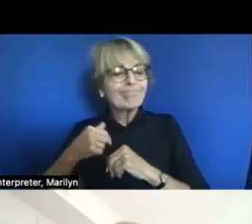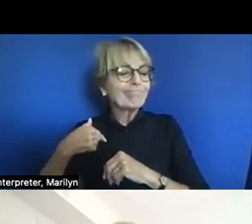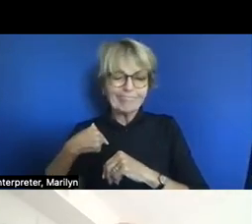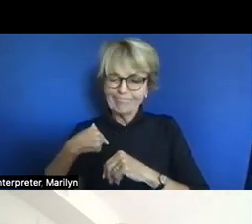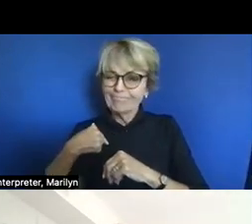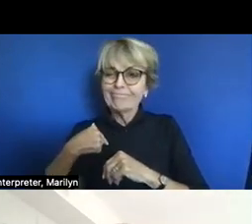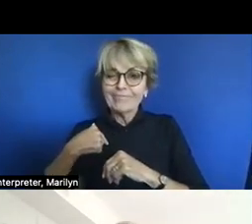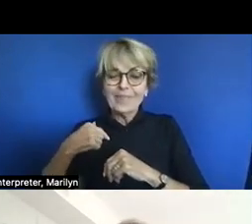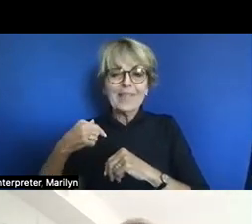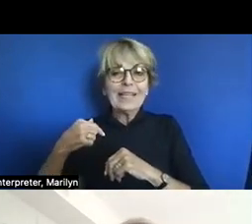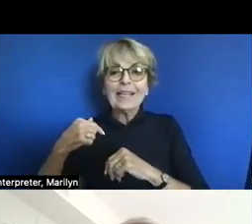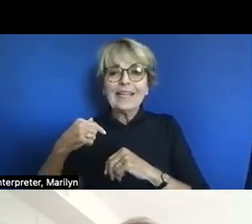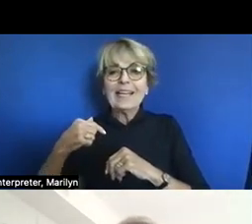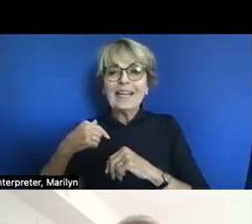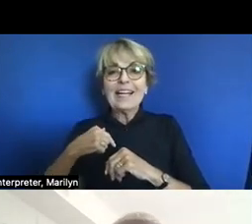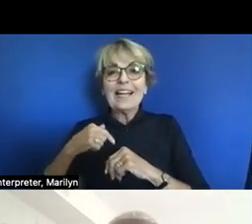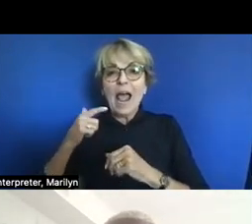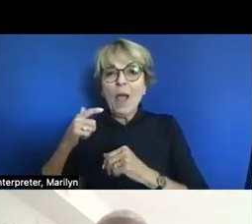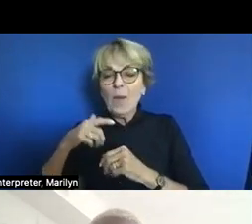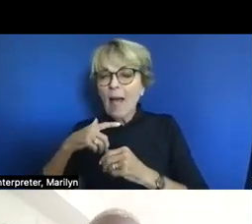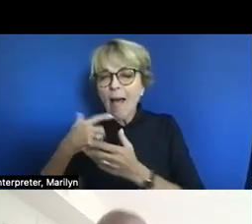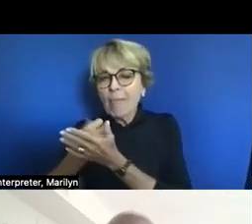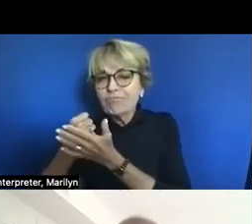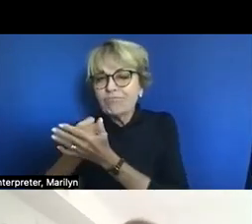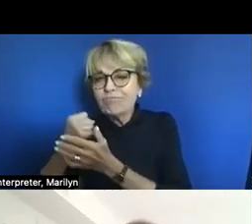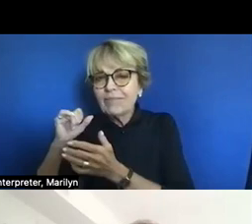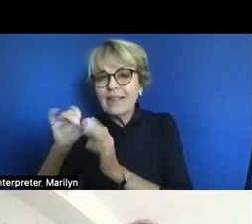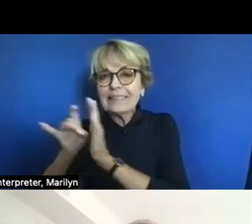going to hoard the stickers, just so you know.